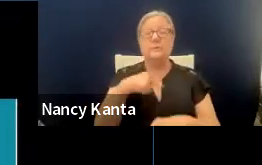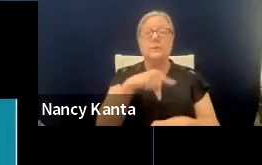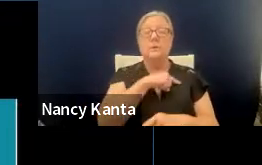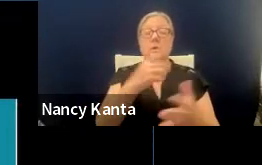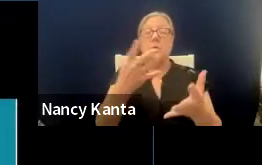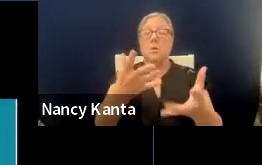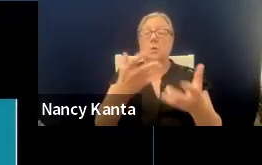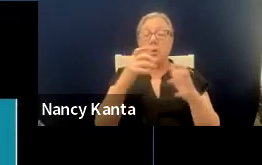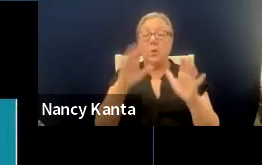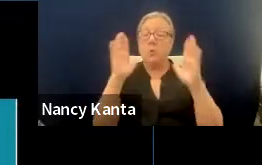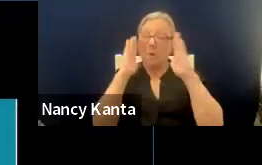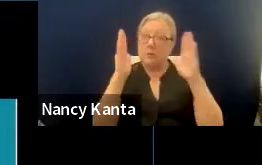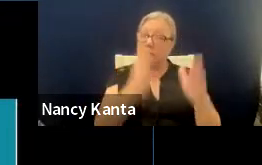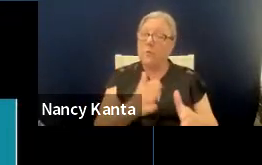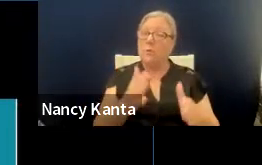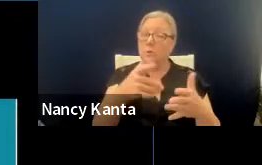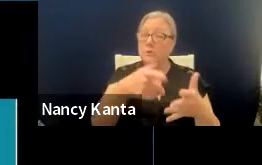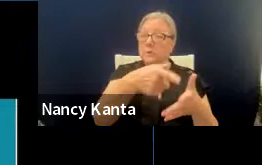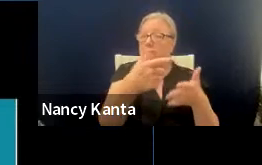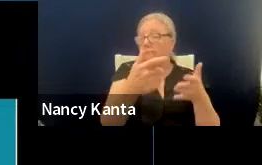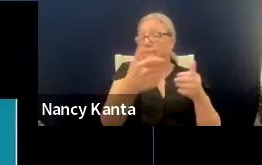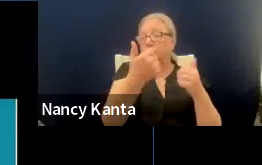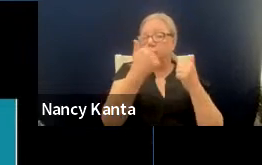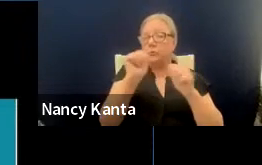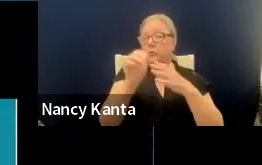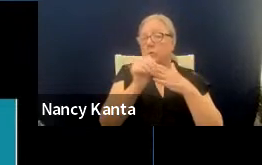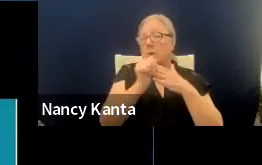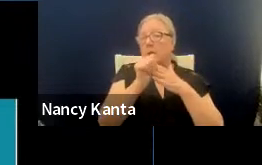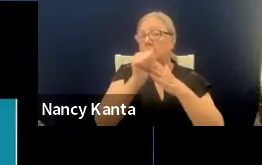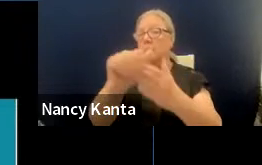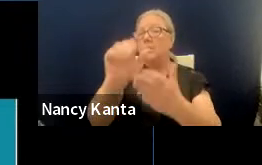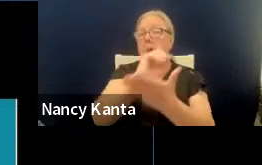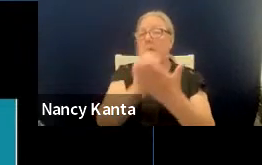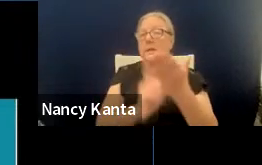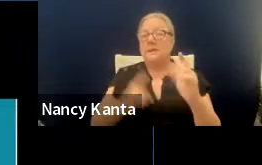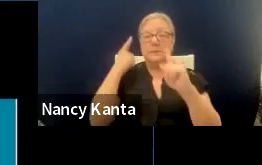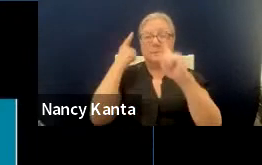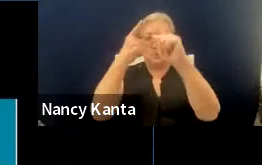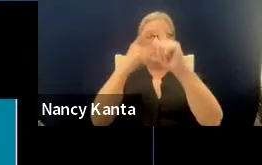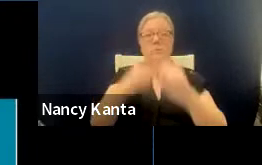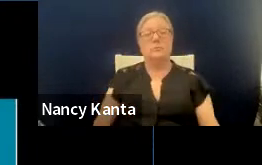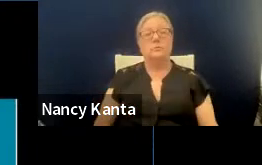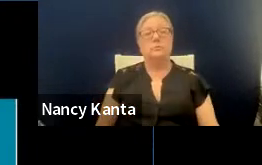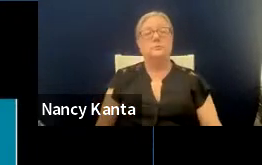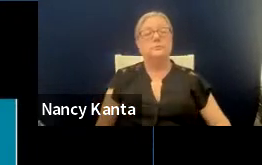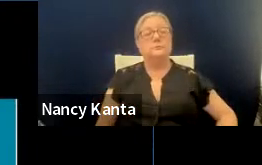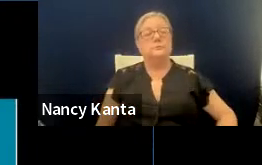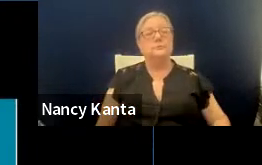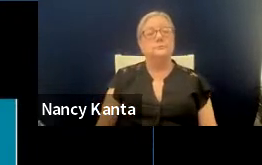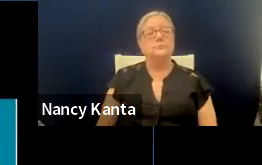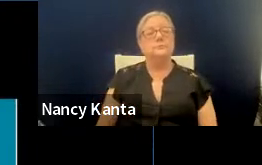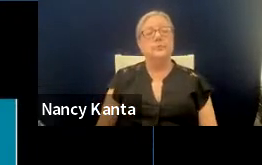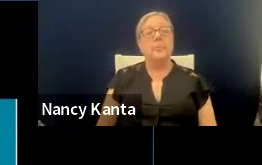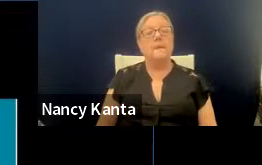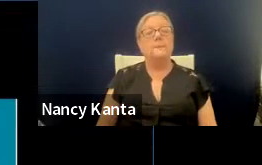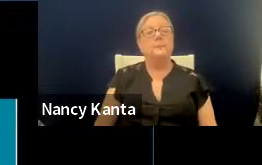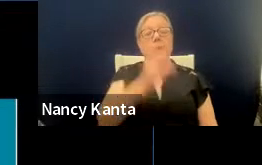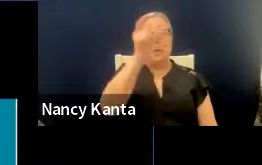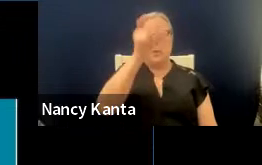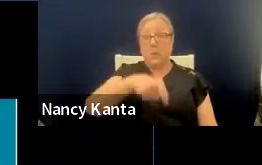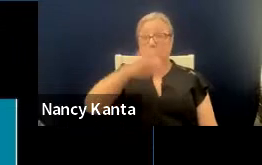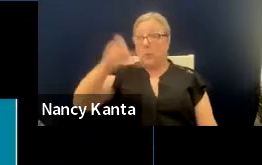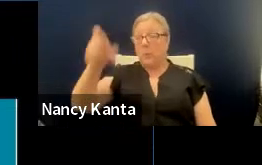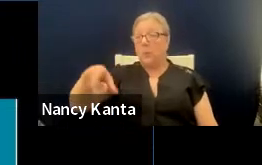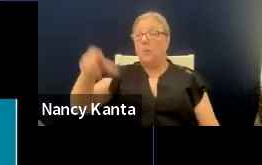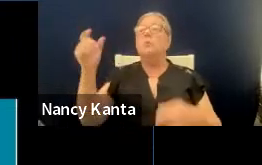want to pull out as really starting to guide our design goals. We want to combine those